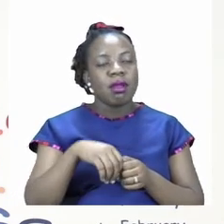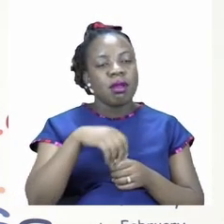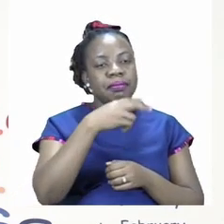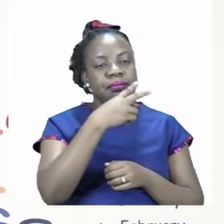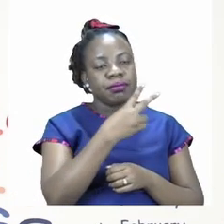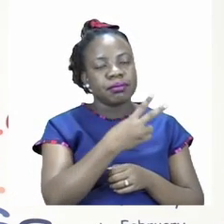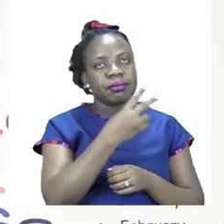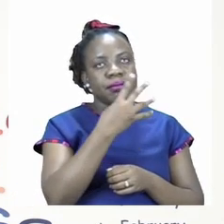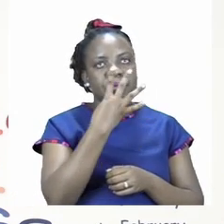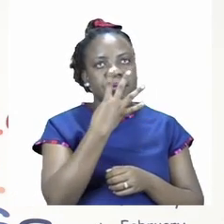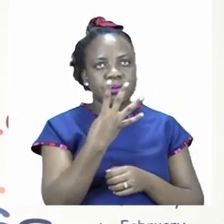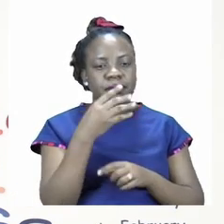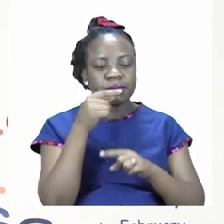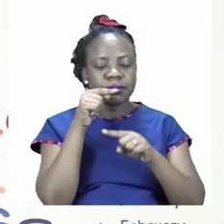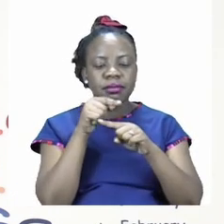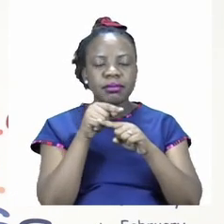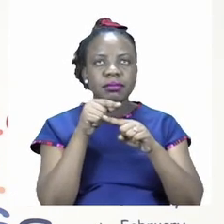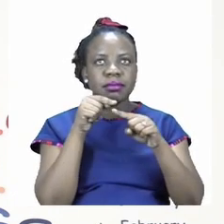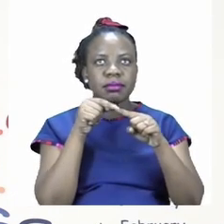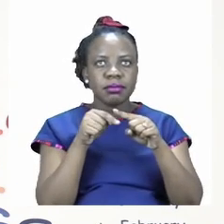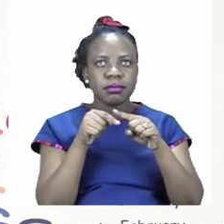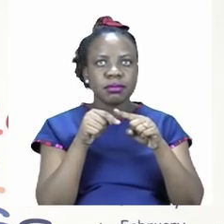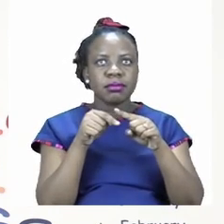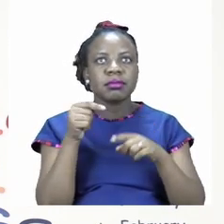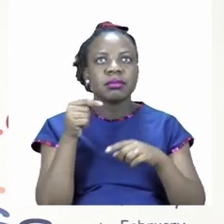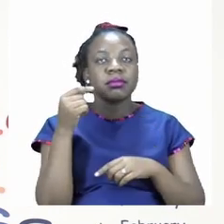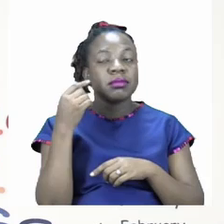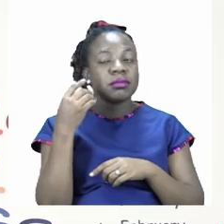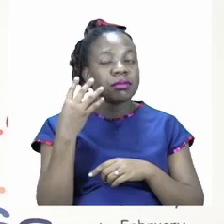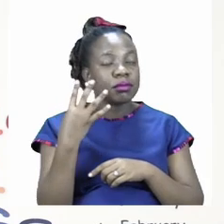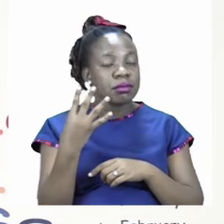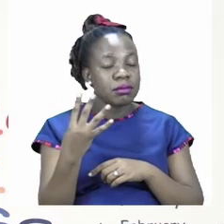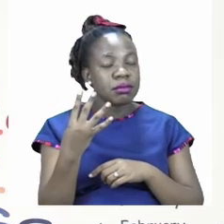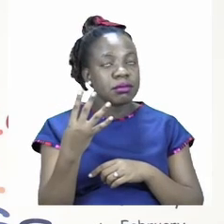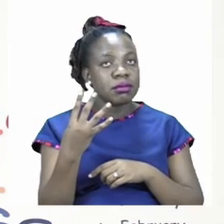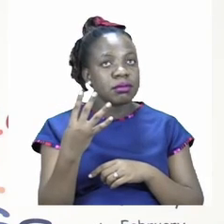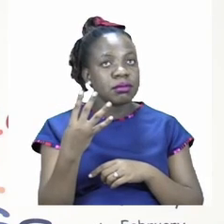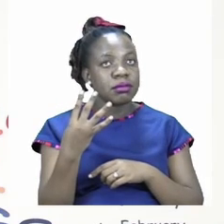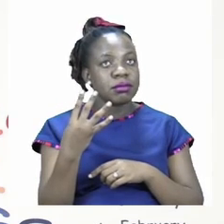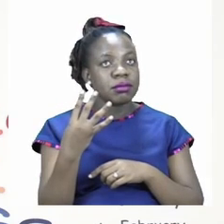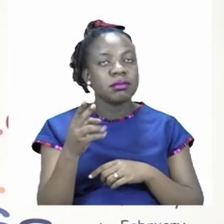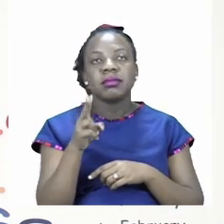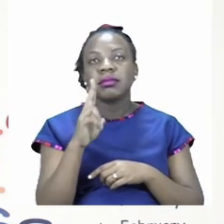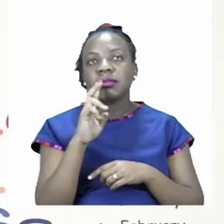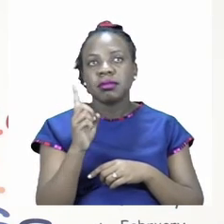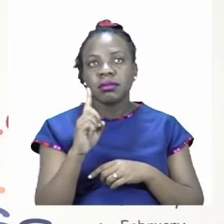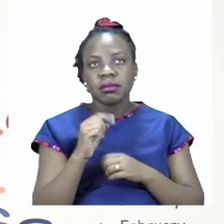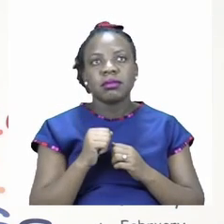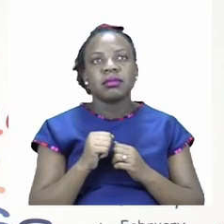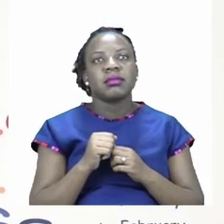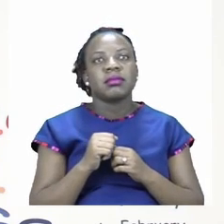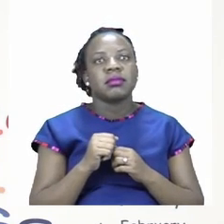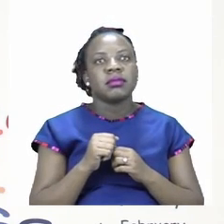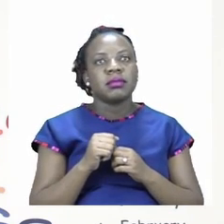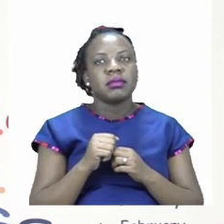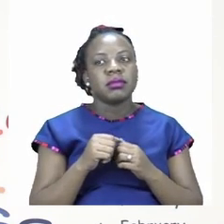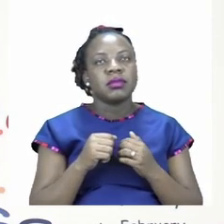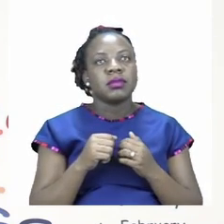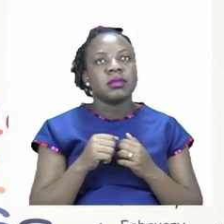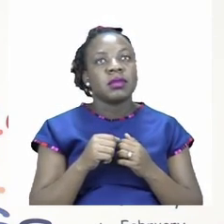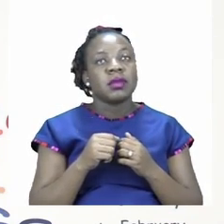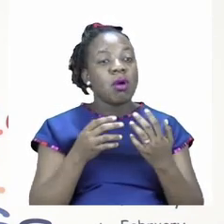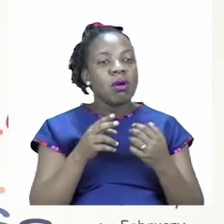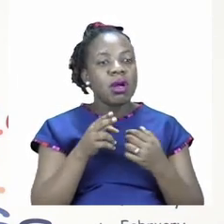by 4. In order for us to find what it equals, we need to do repeated